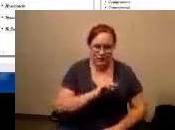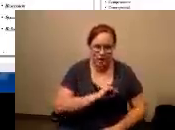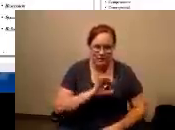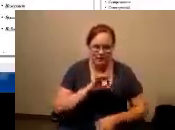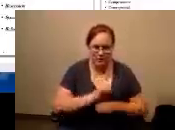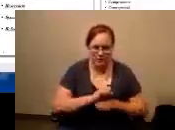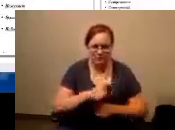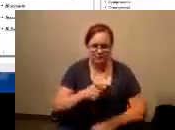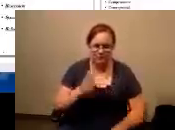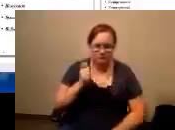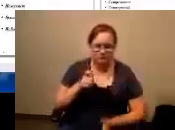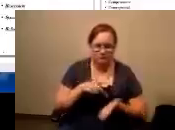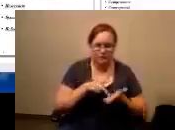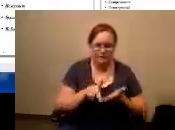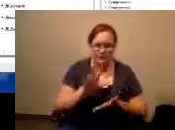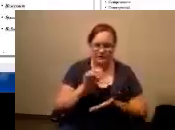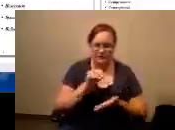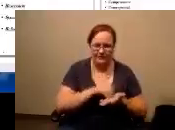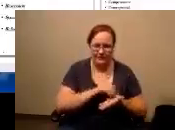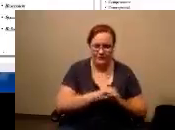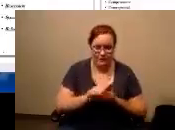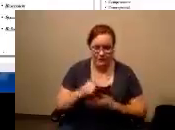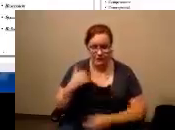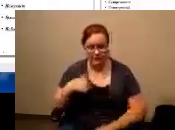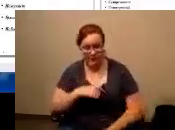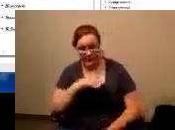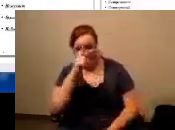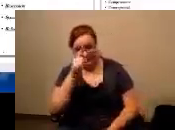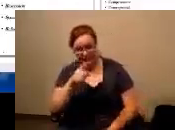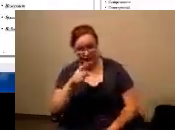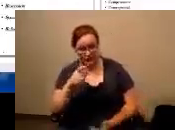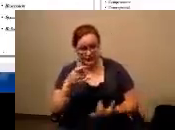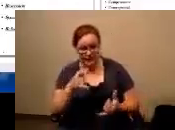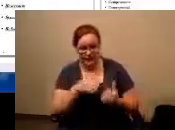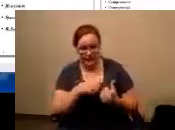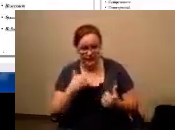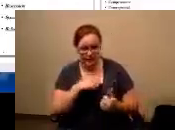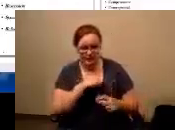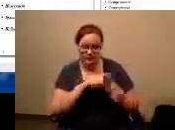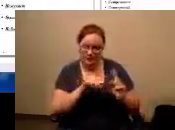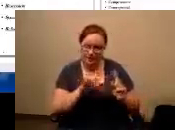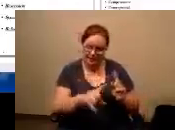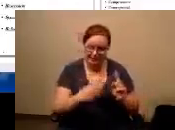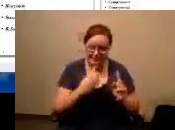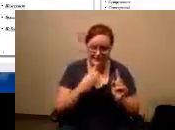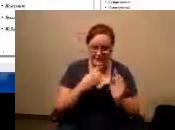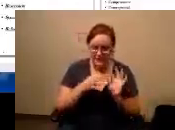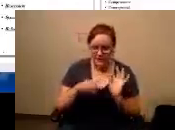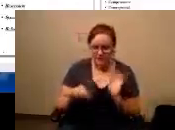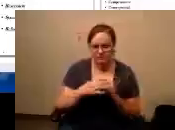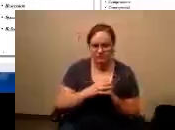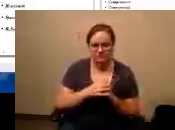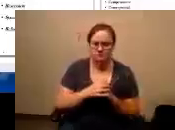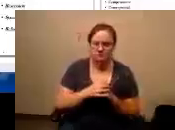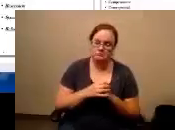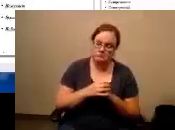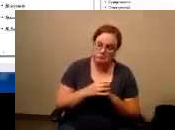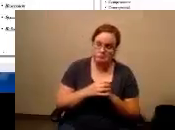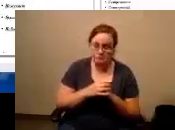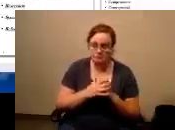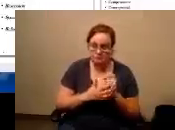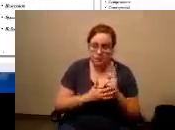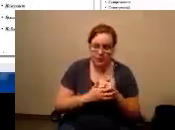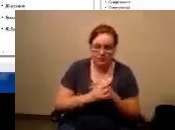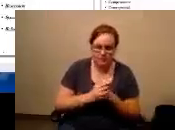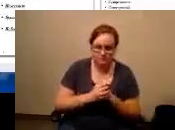and he refuses to pay us $50,000. We think he's just messing with us, but that's what he's claiming. Okay,